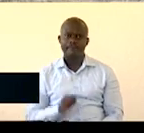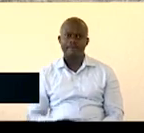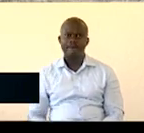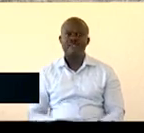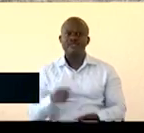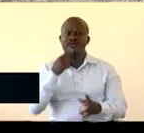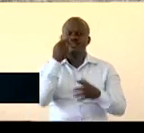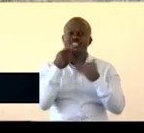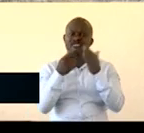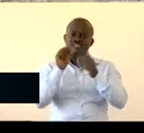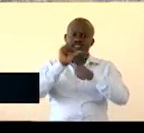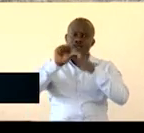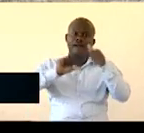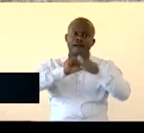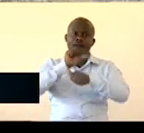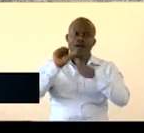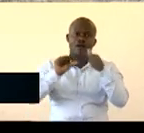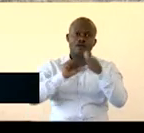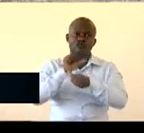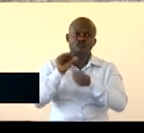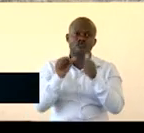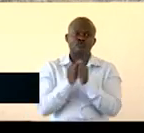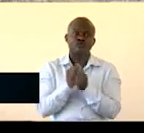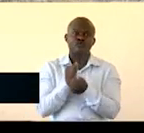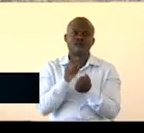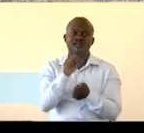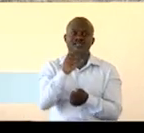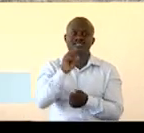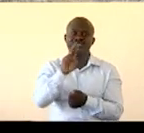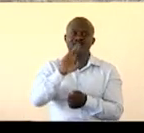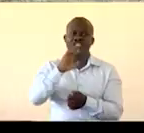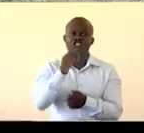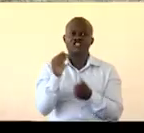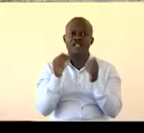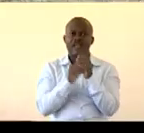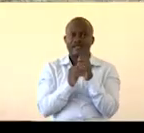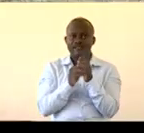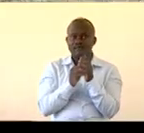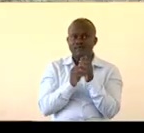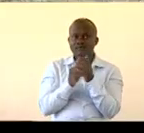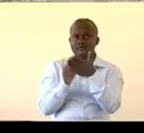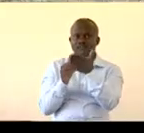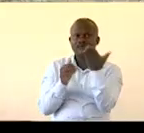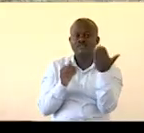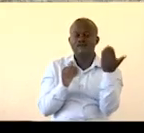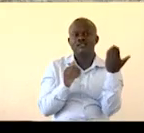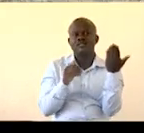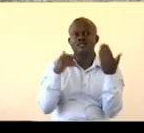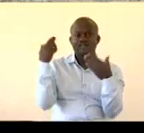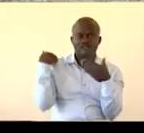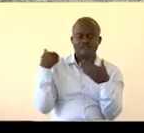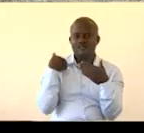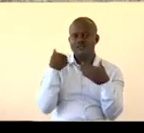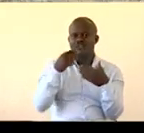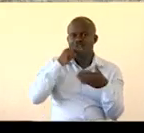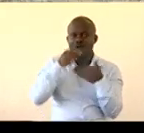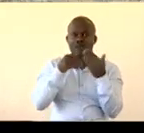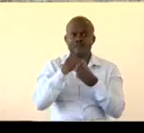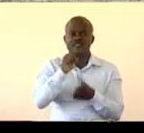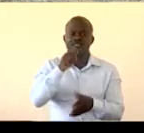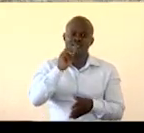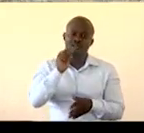This is about touch, and of course tropism is the response of the plant towards the